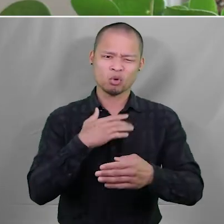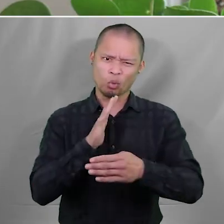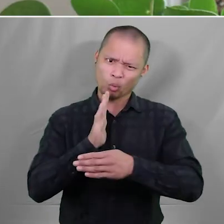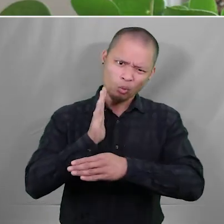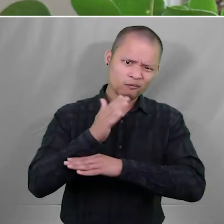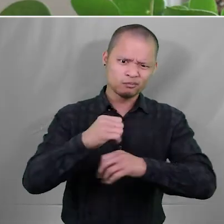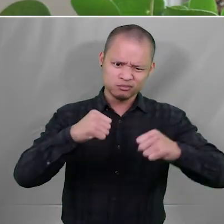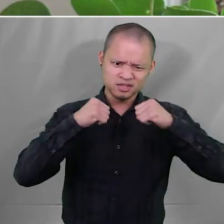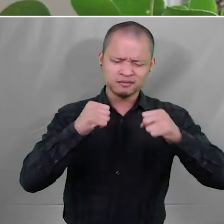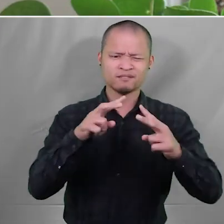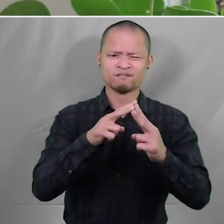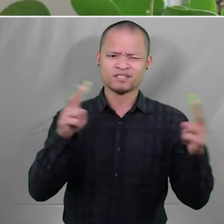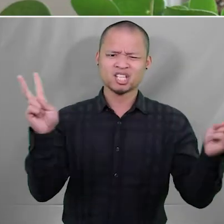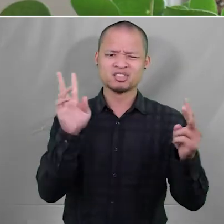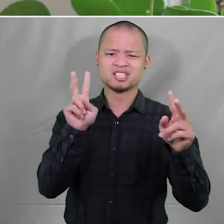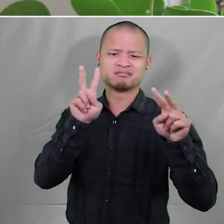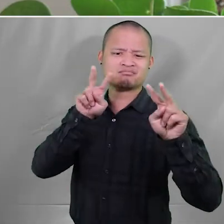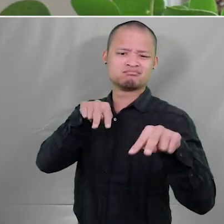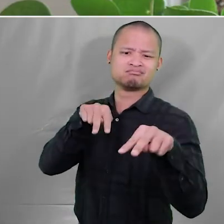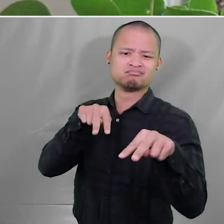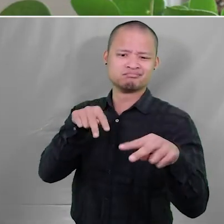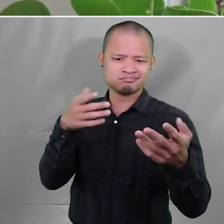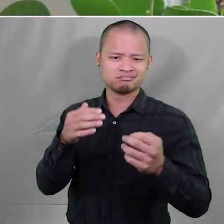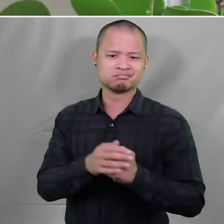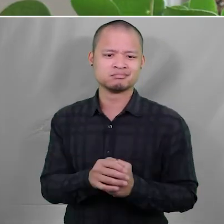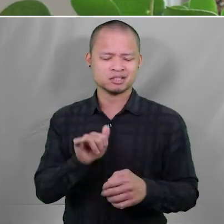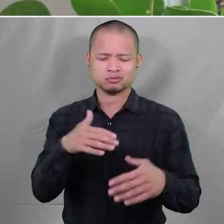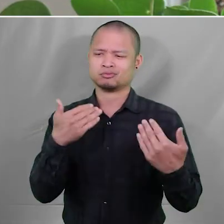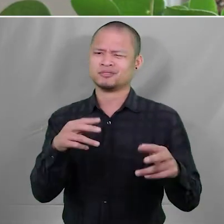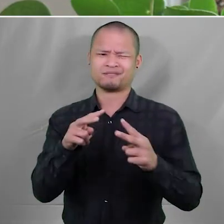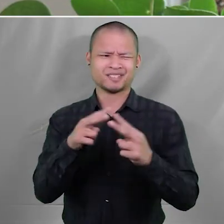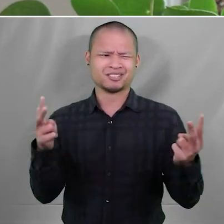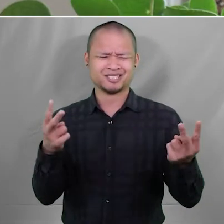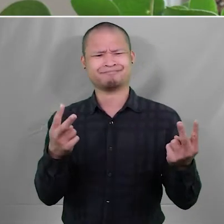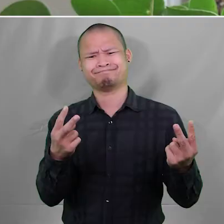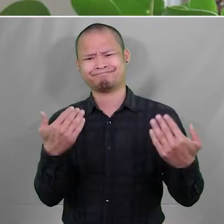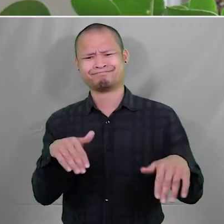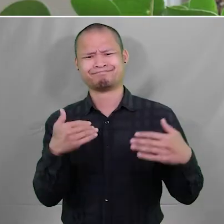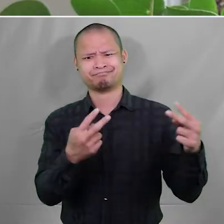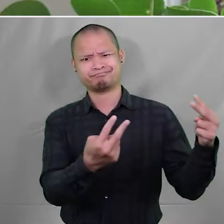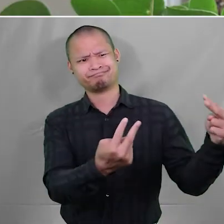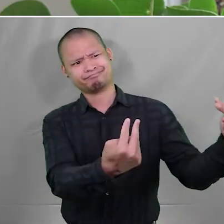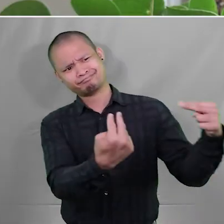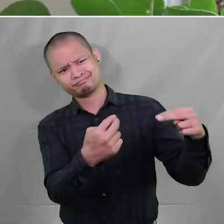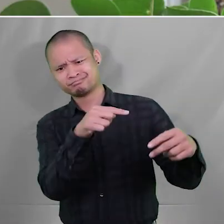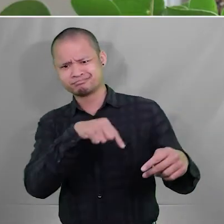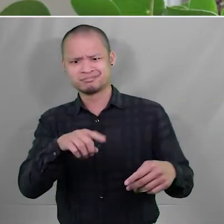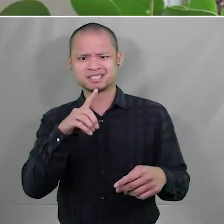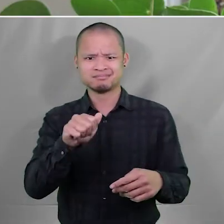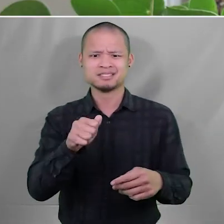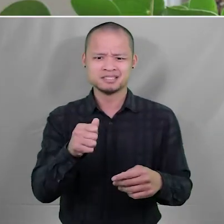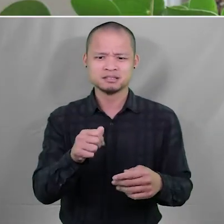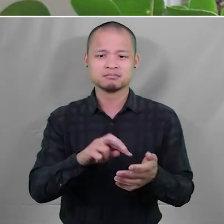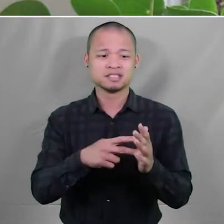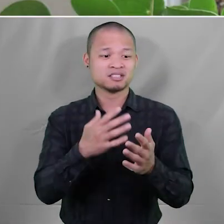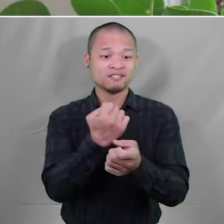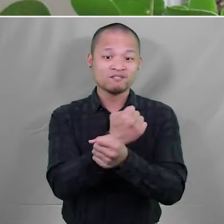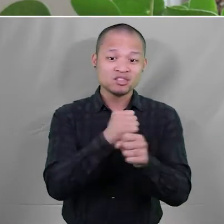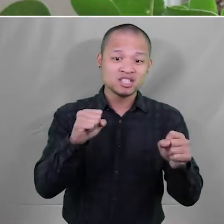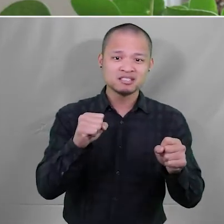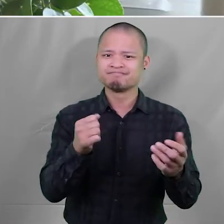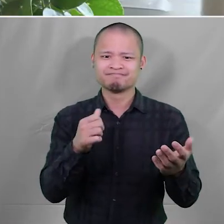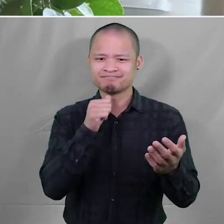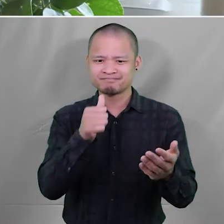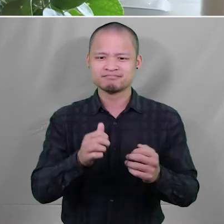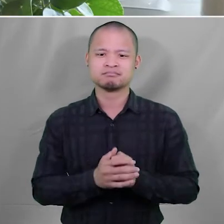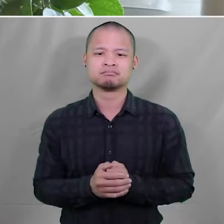overprotective and paternalistic in nature, and the approach was obviously patronizing, and it diminished a person's freedom and